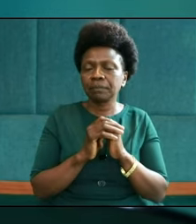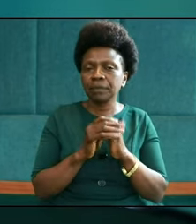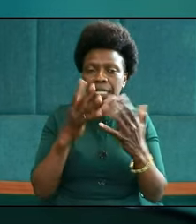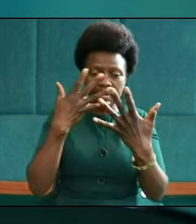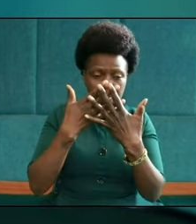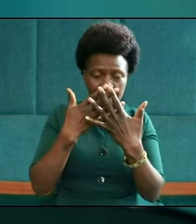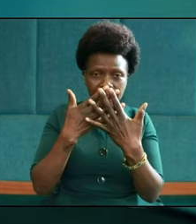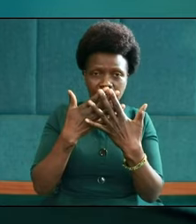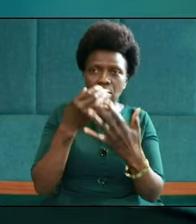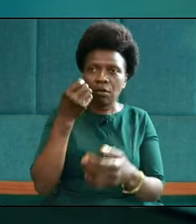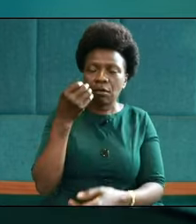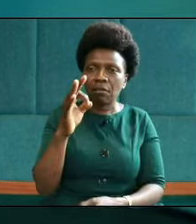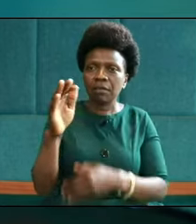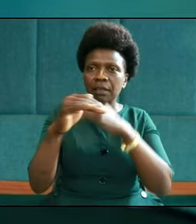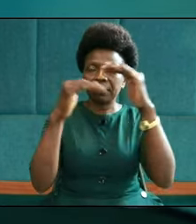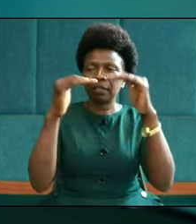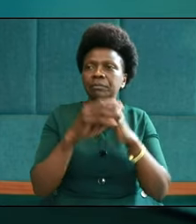The gate of heaven.